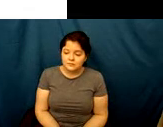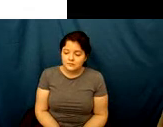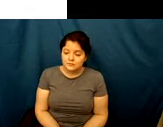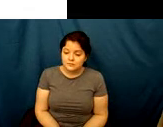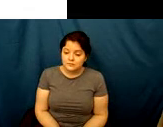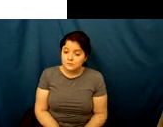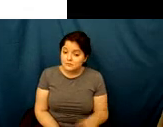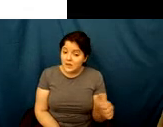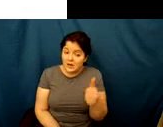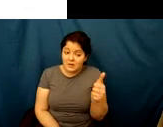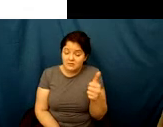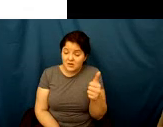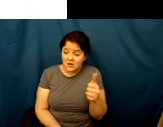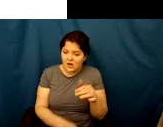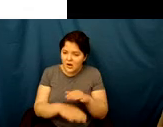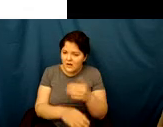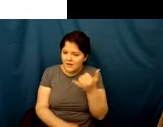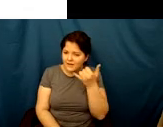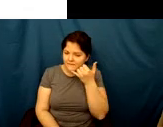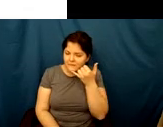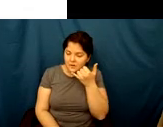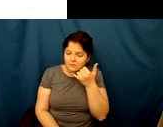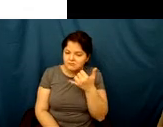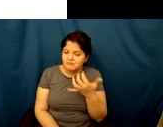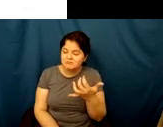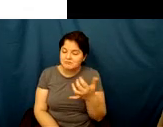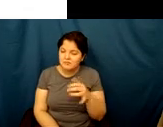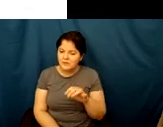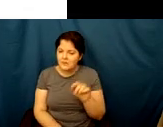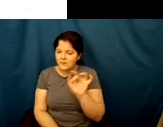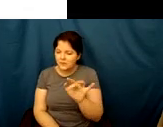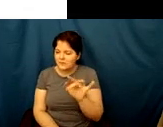From anyone on the phone, it'd be *6 to unmute yourself.